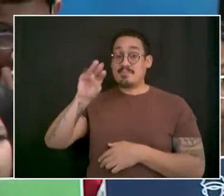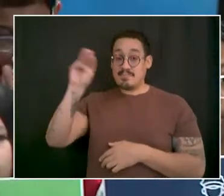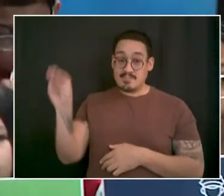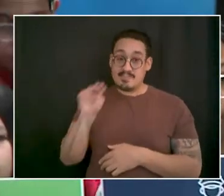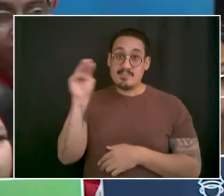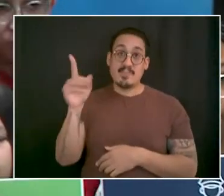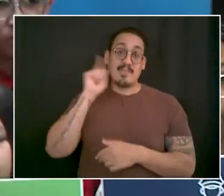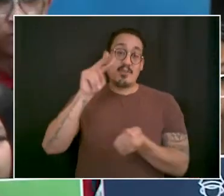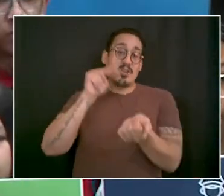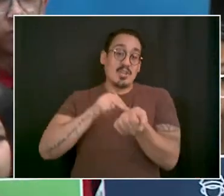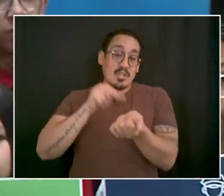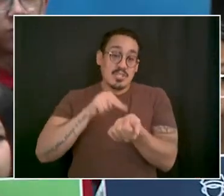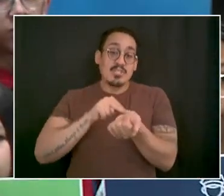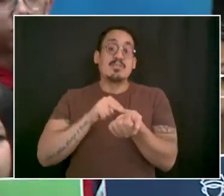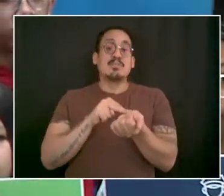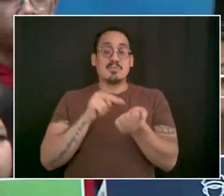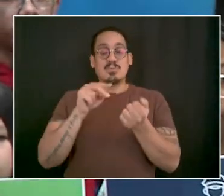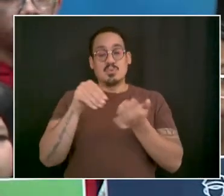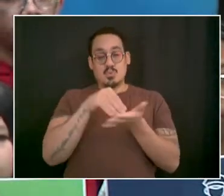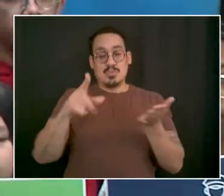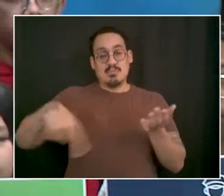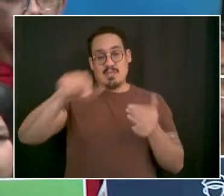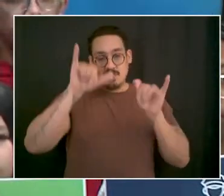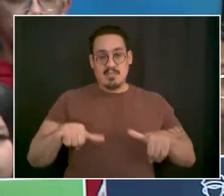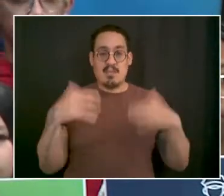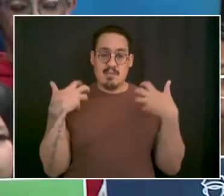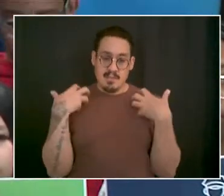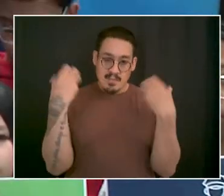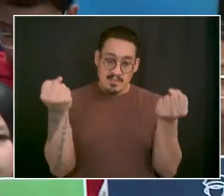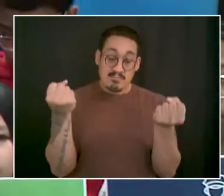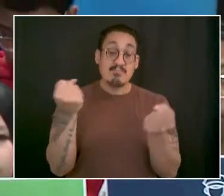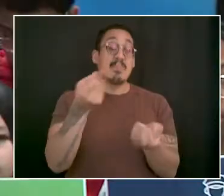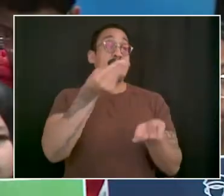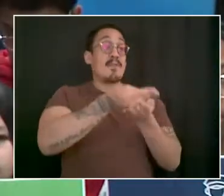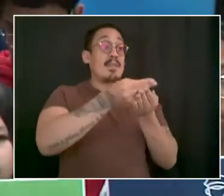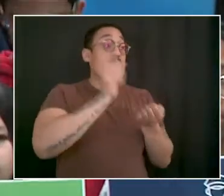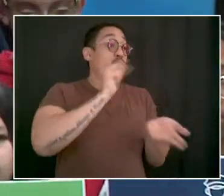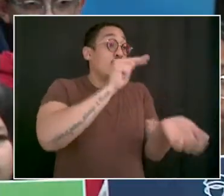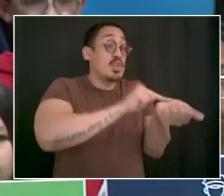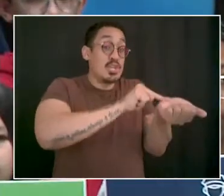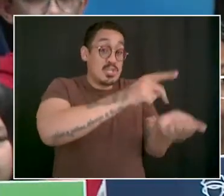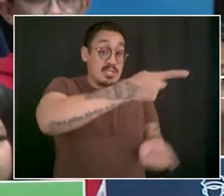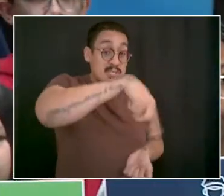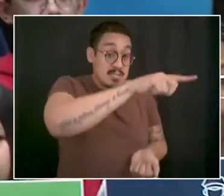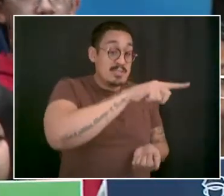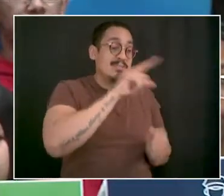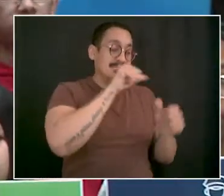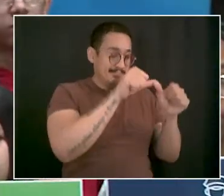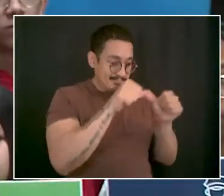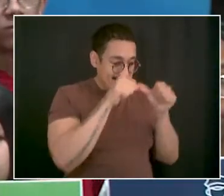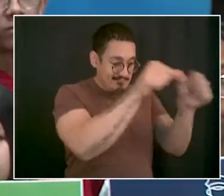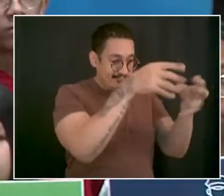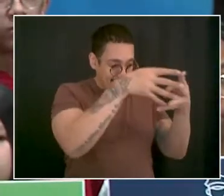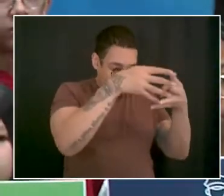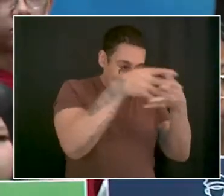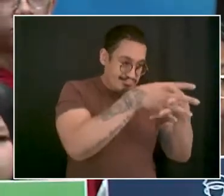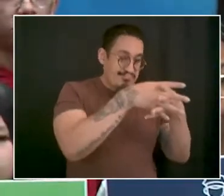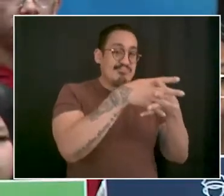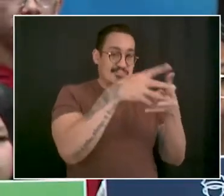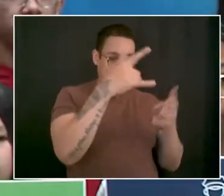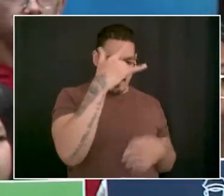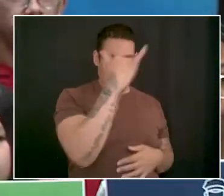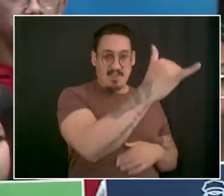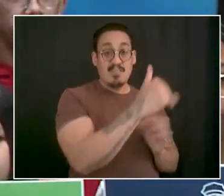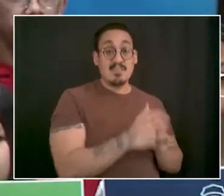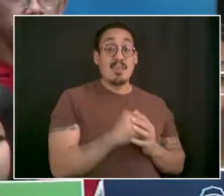so students can stay healthy. Funding for nurses is baseline. And when we